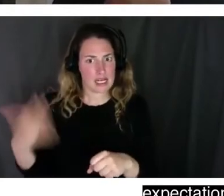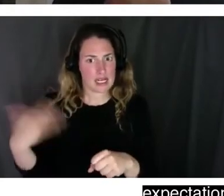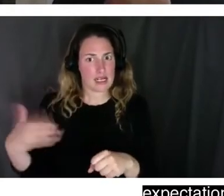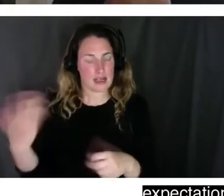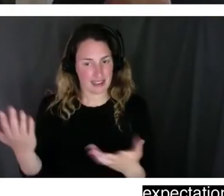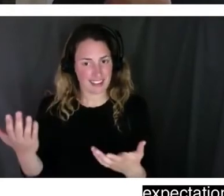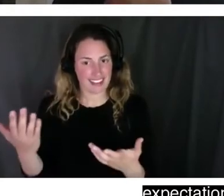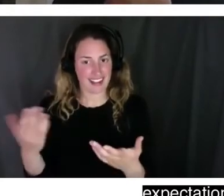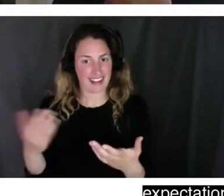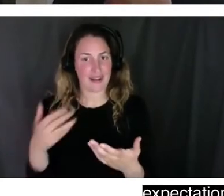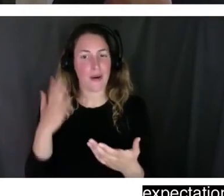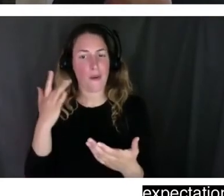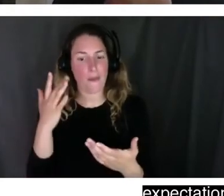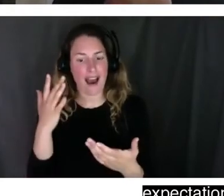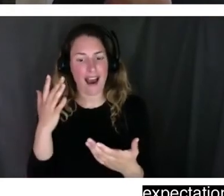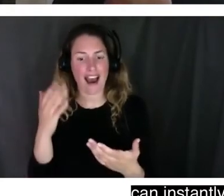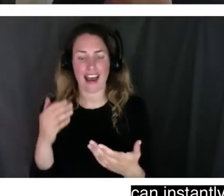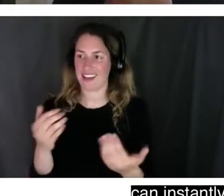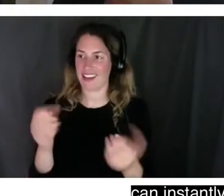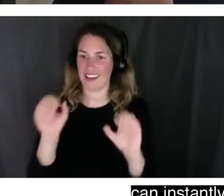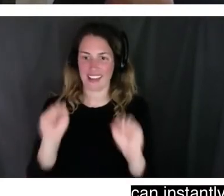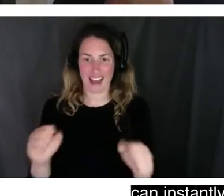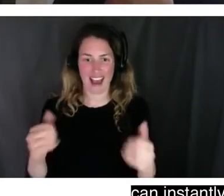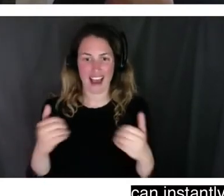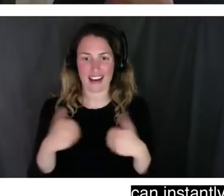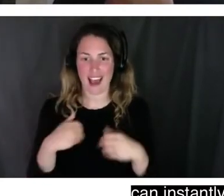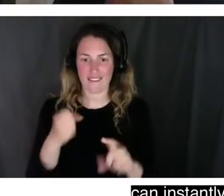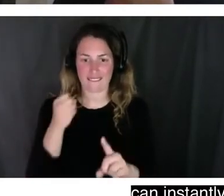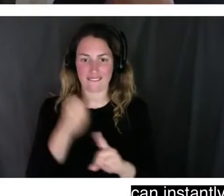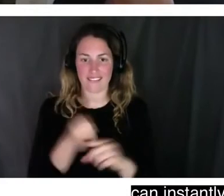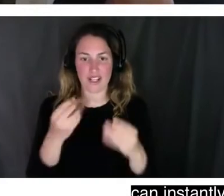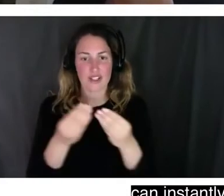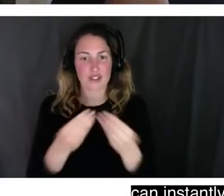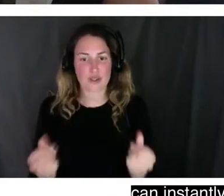of instant solutions, because they can instantly